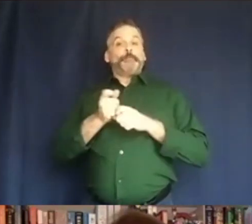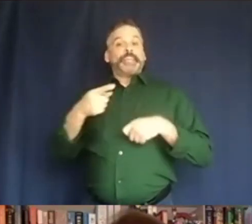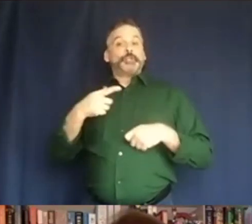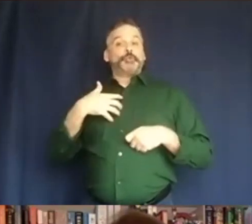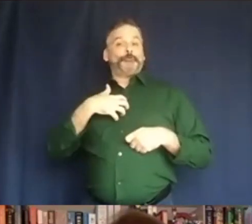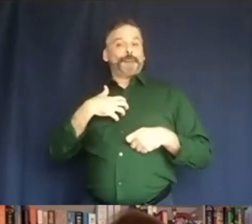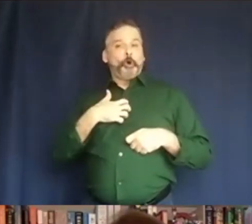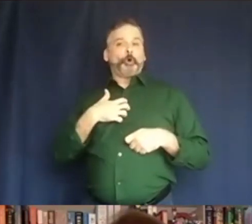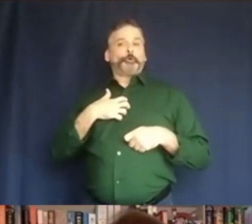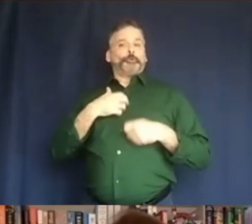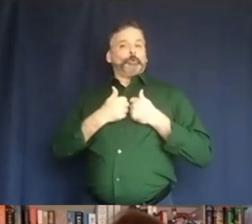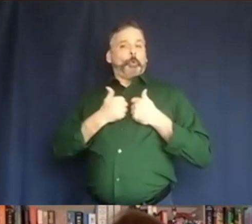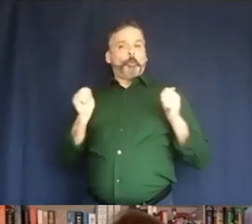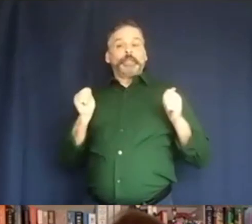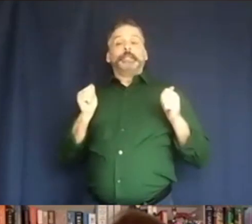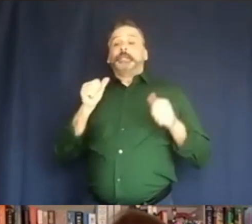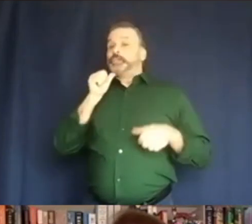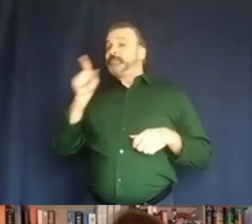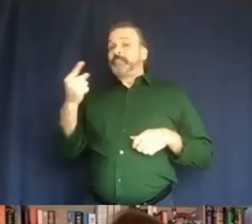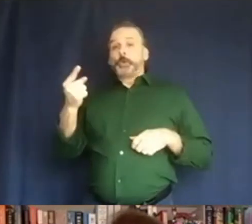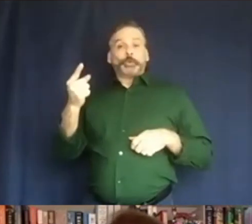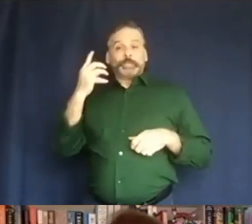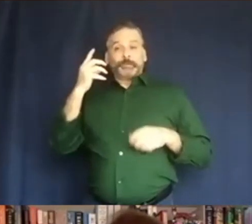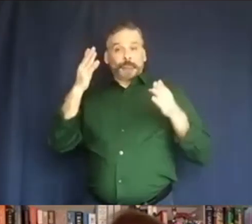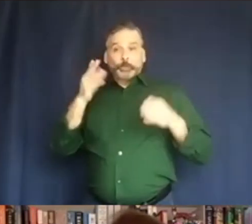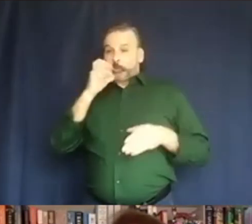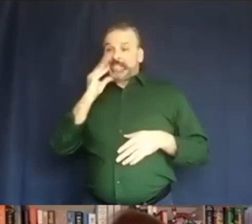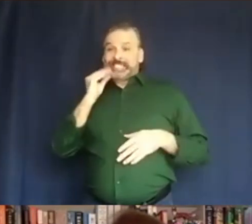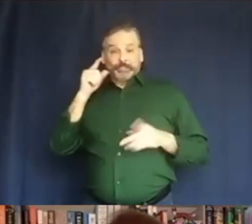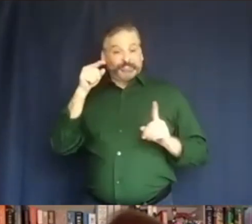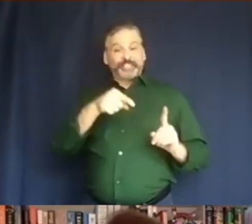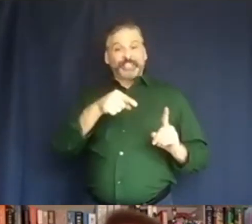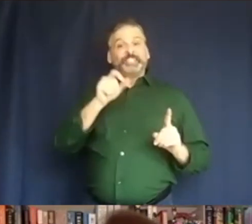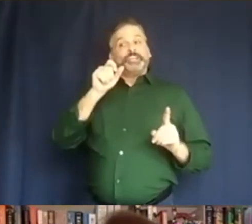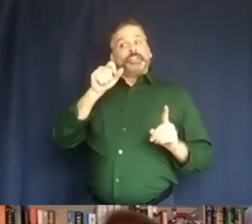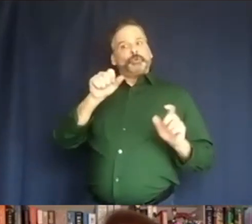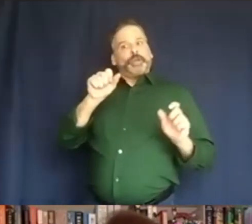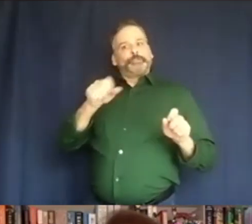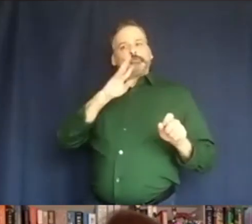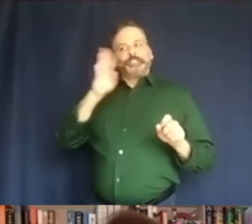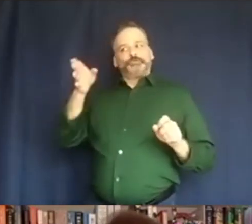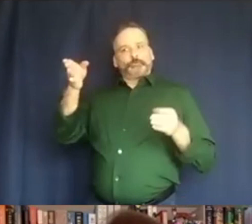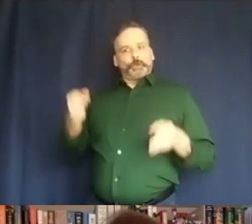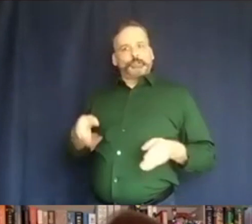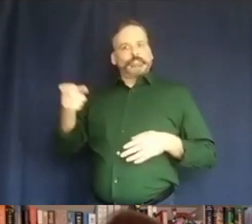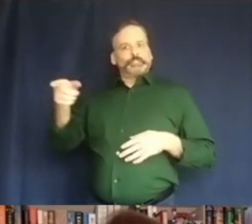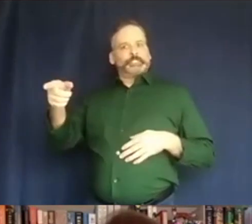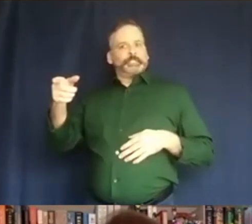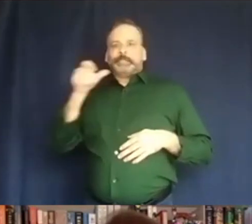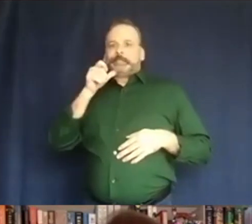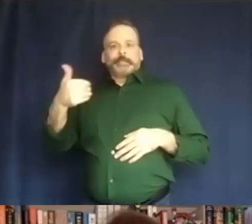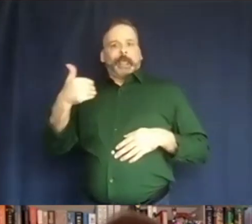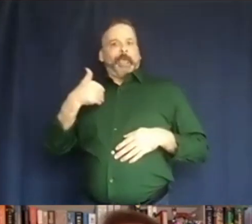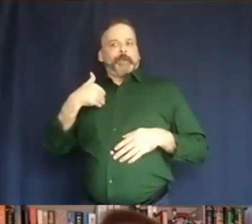is, you aren't the only person who's had that experience. You are being able to speak to somebody who's probably not, doesn't have it in them to